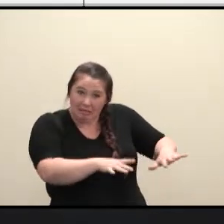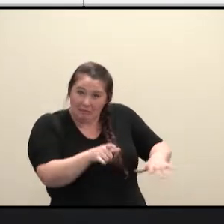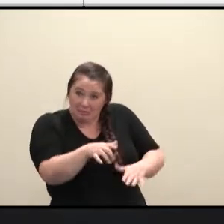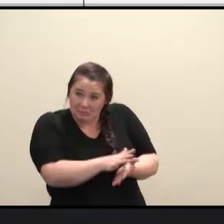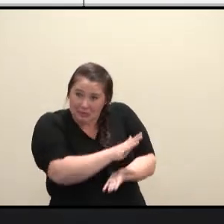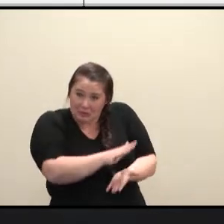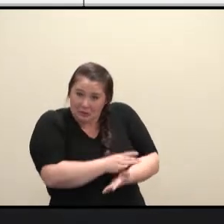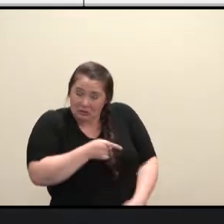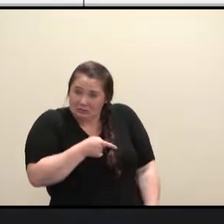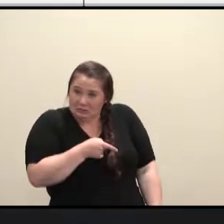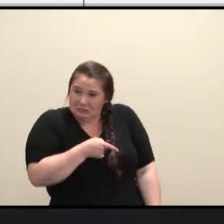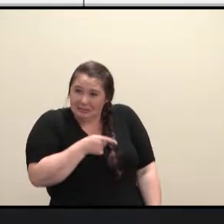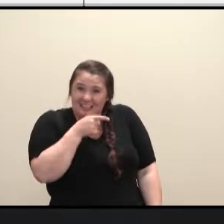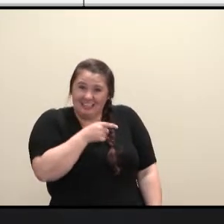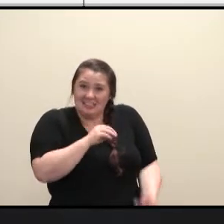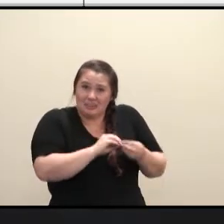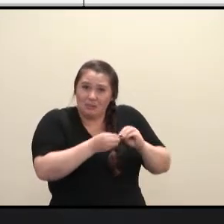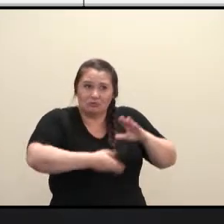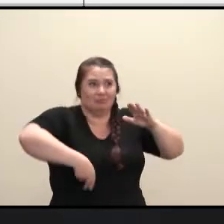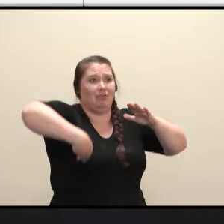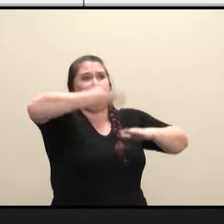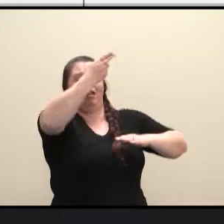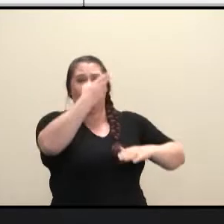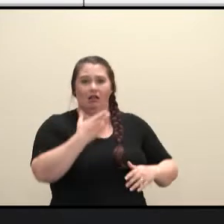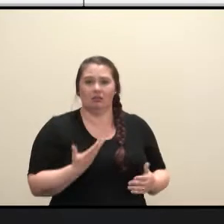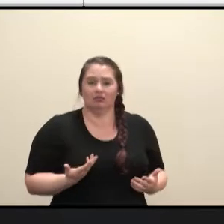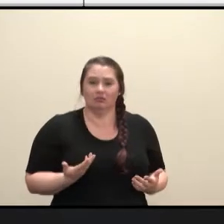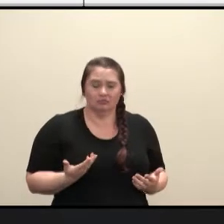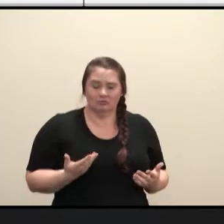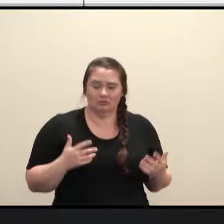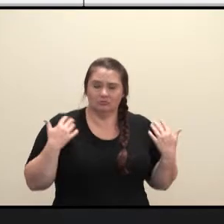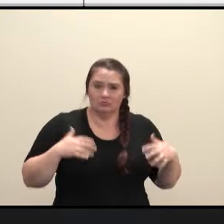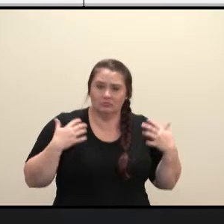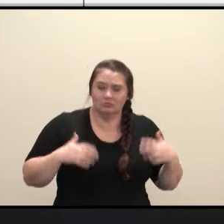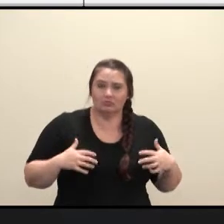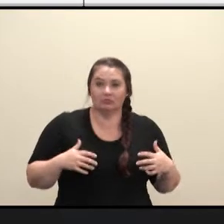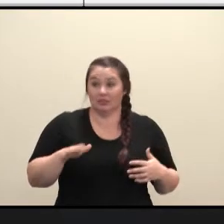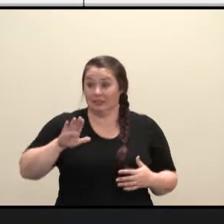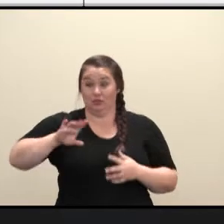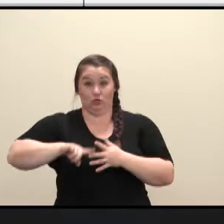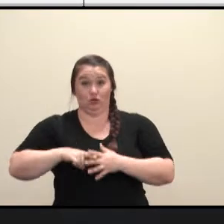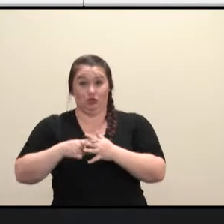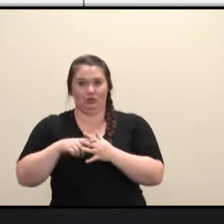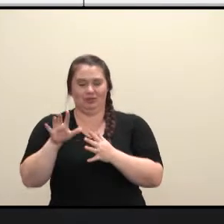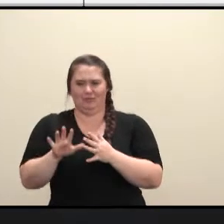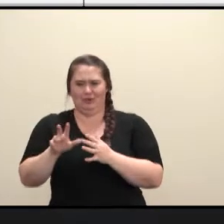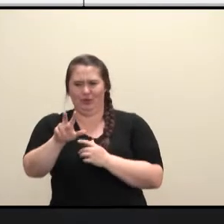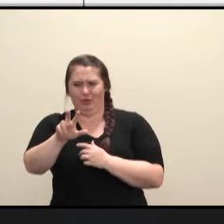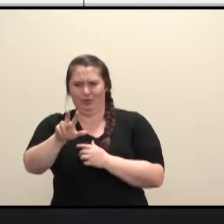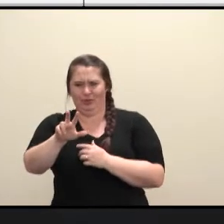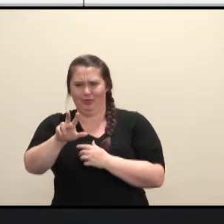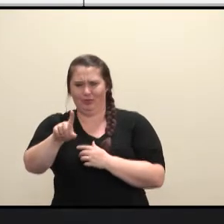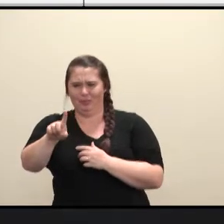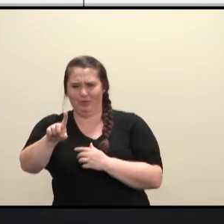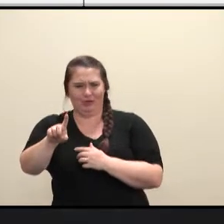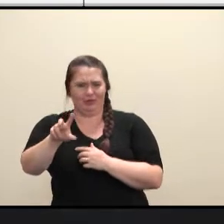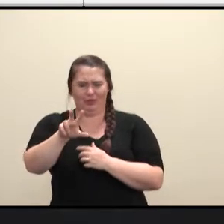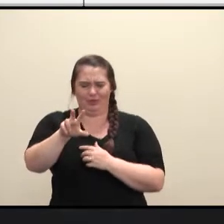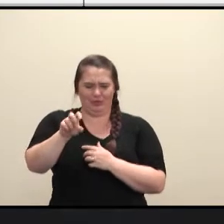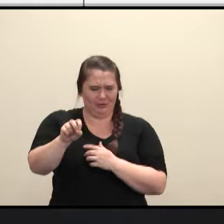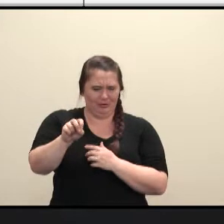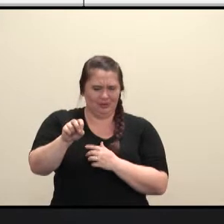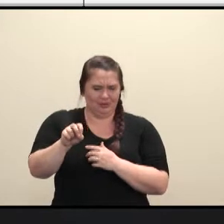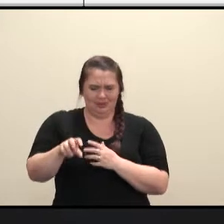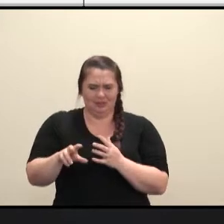paper? Because these were so high. Actually, his original ones were like 31, one